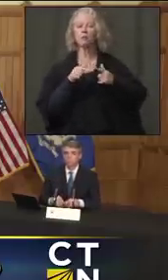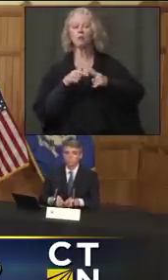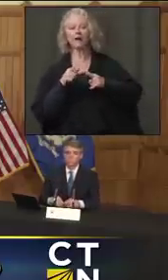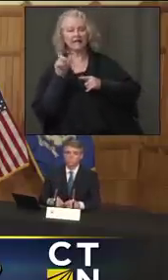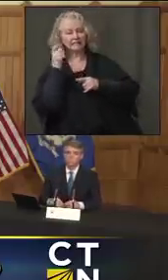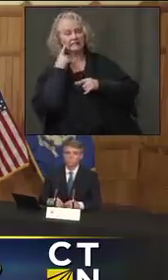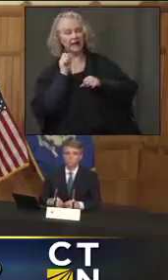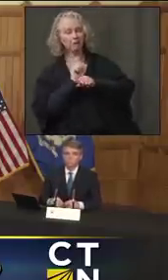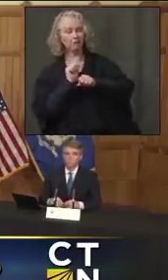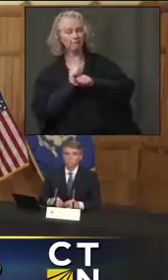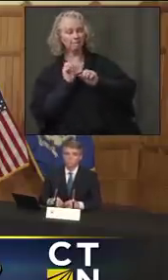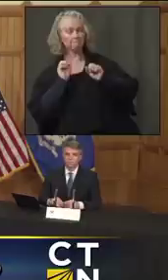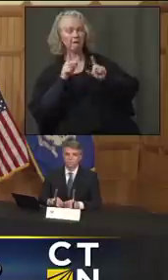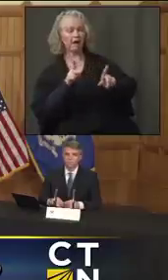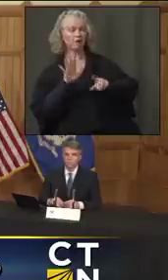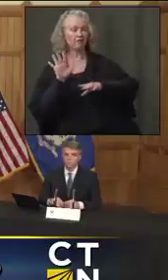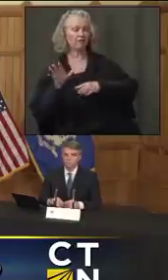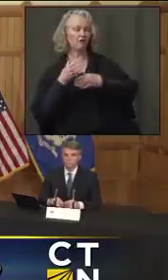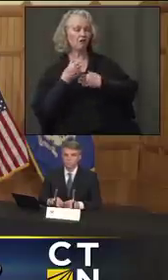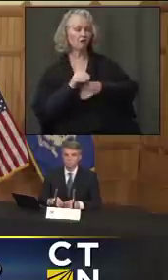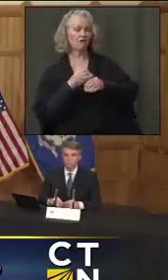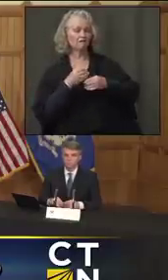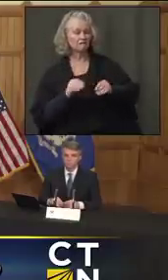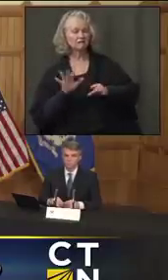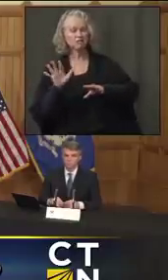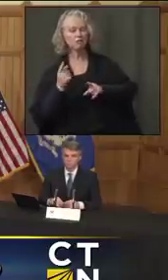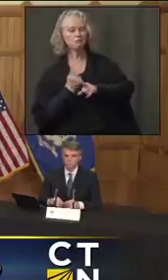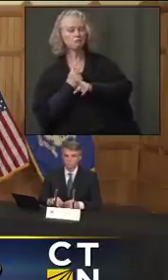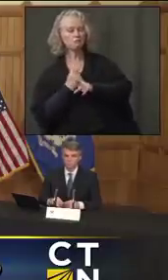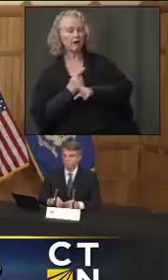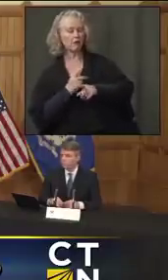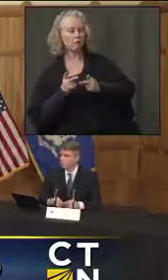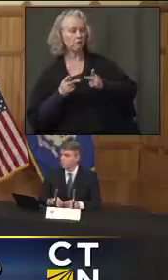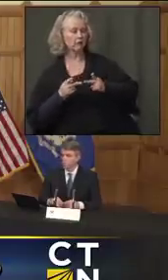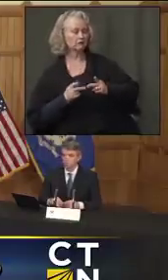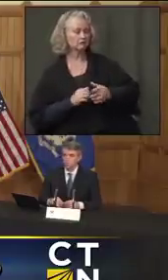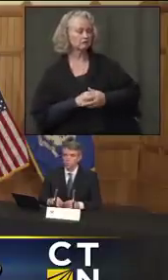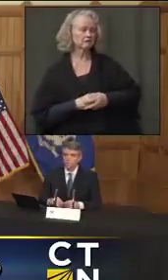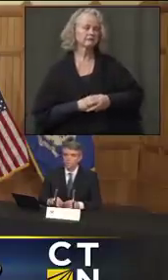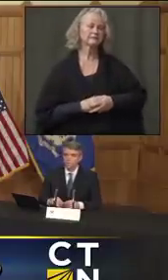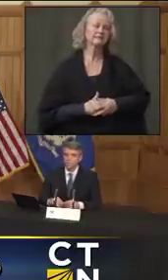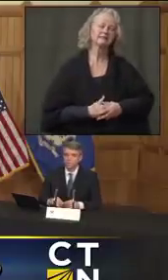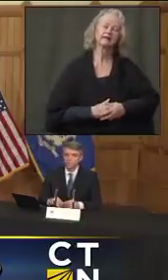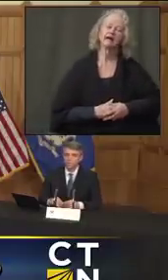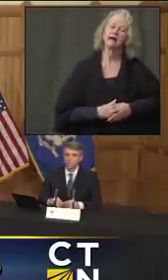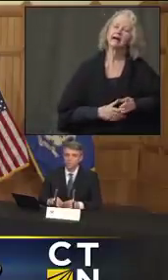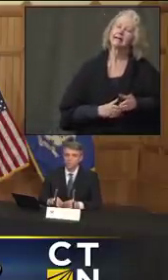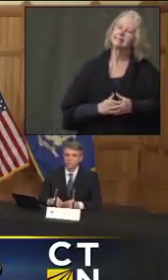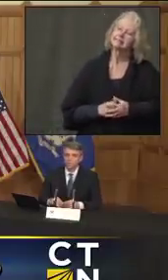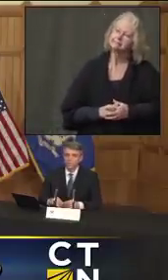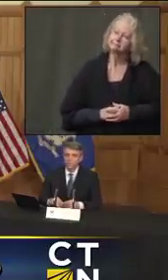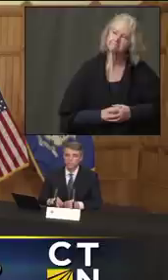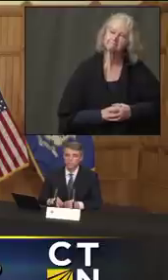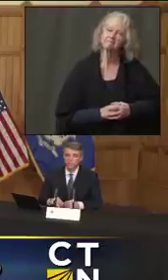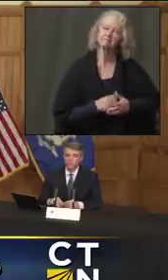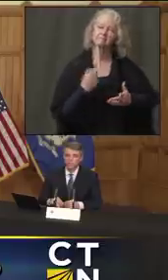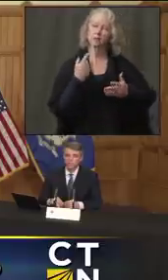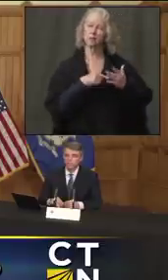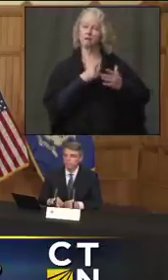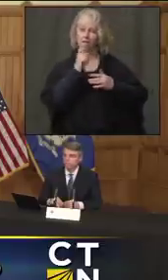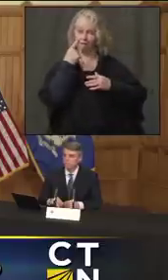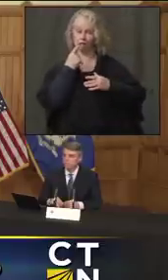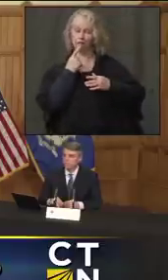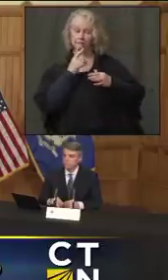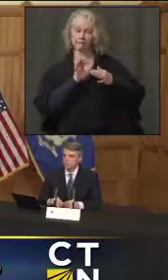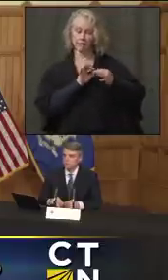employees be going back to their regular workplaces? Well, as the governor mentioned, I